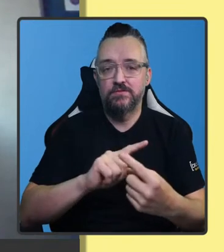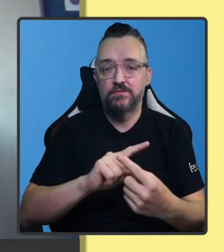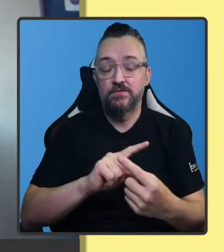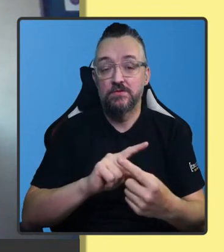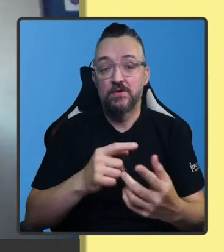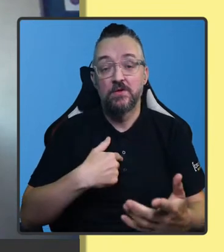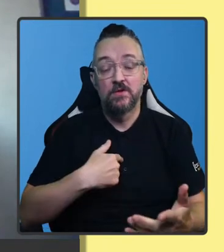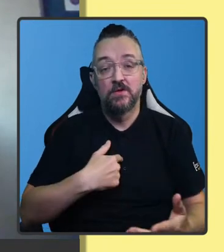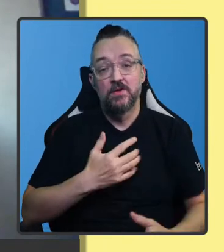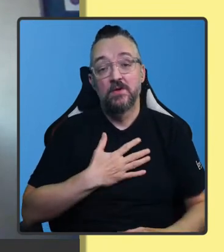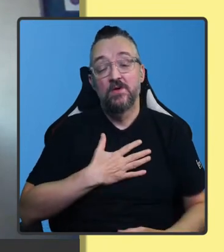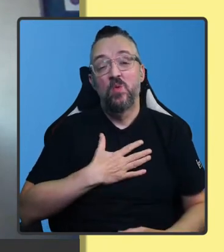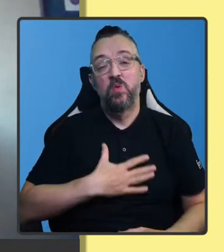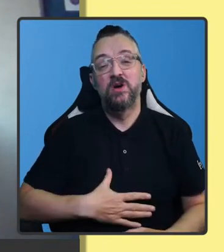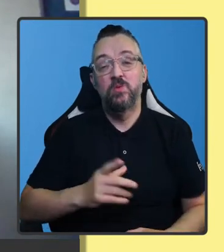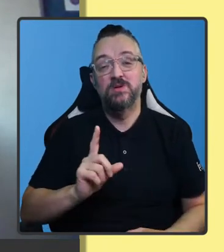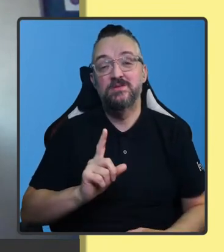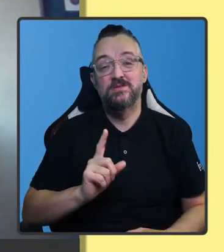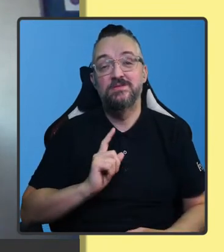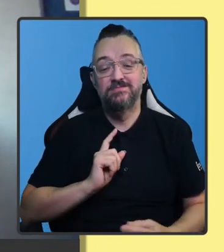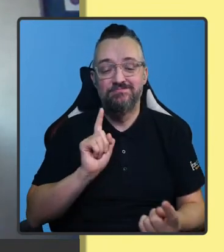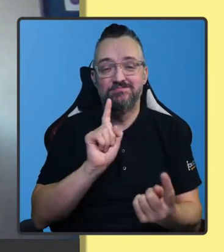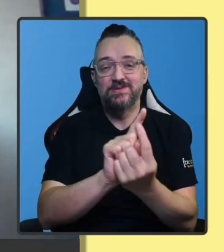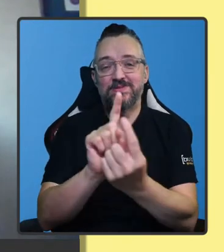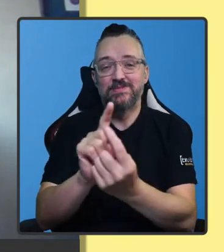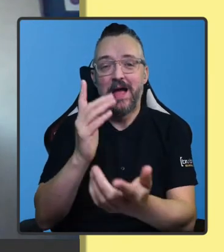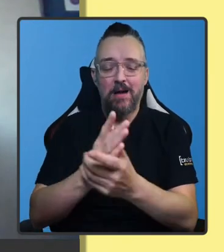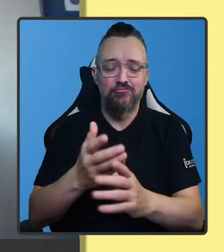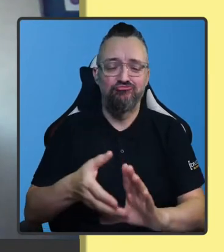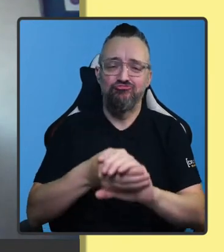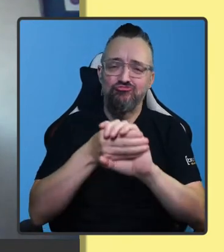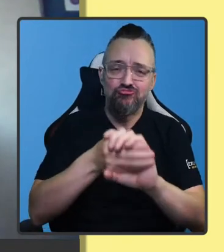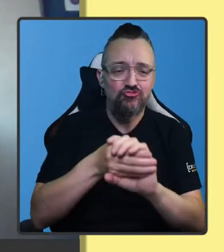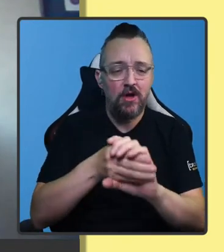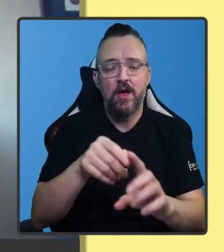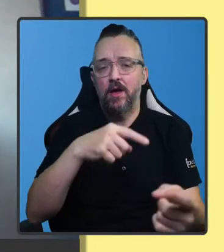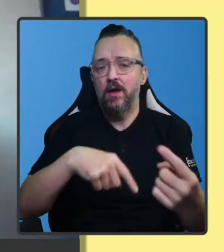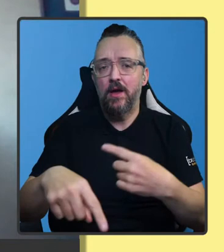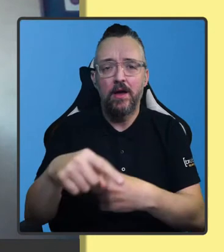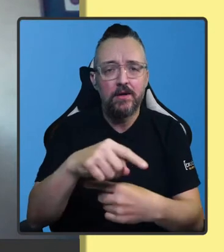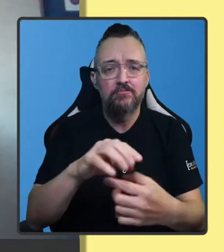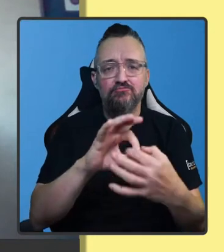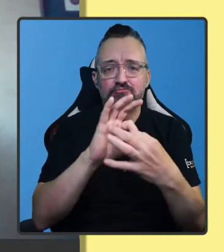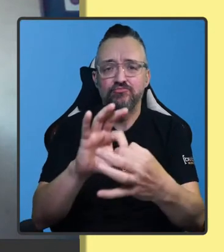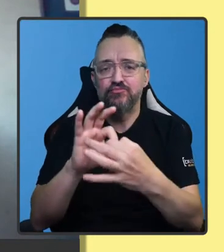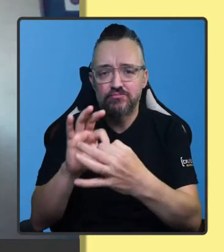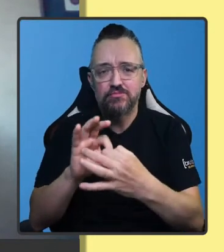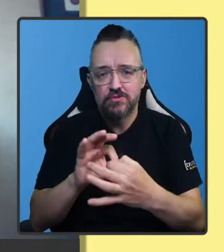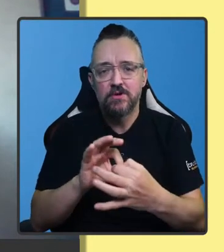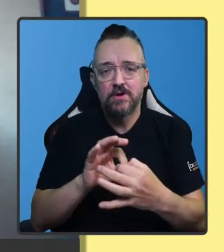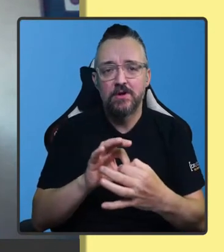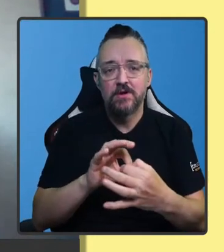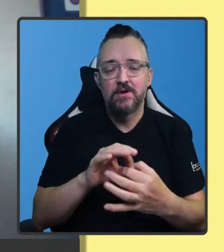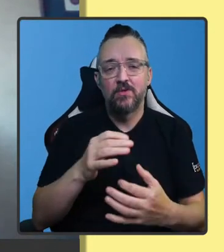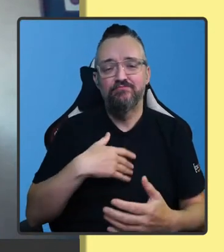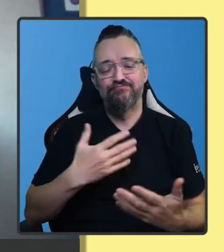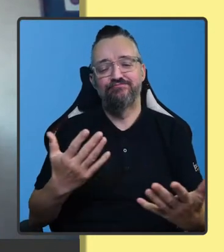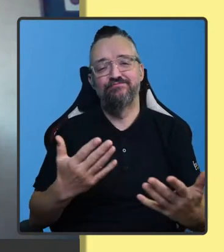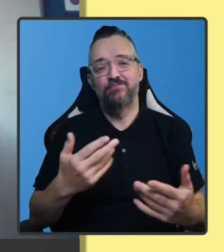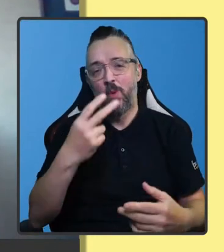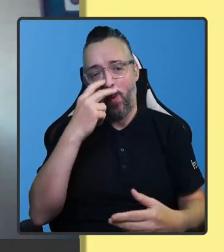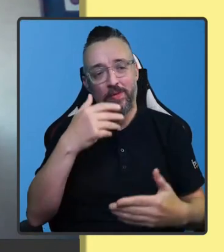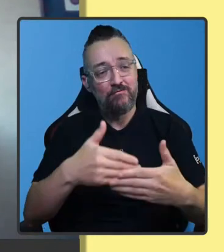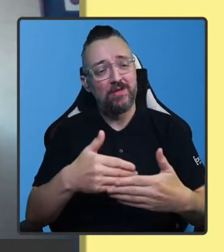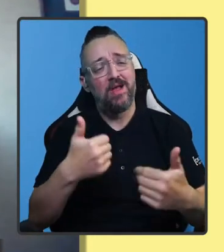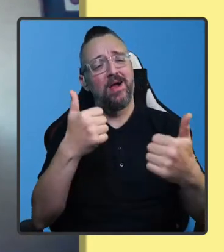wish I was welcoming you all in person to shake hands with fellow members and activists, to warmly embrace old friends and